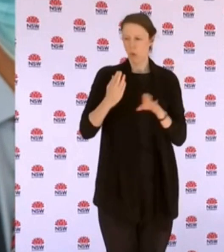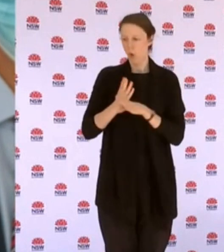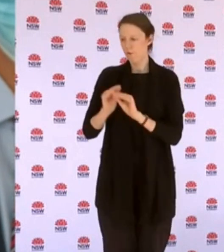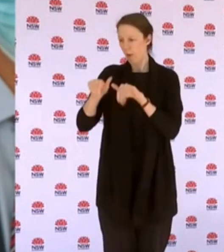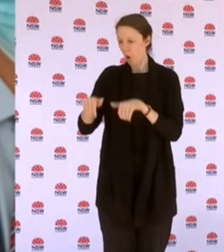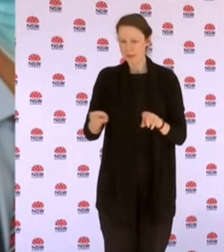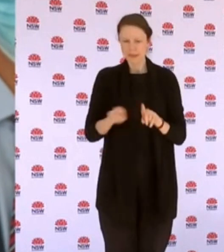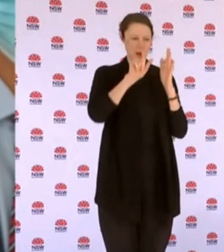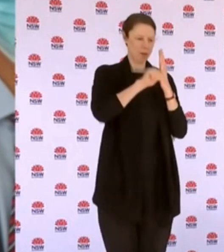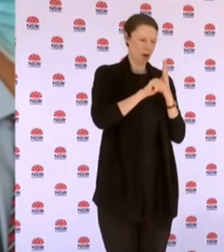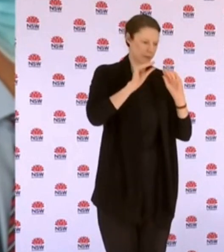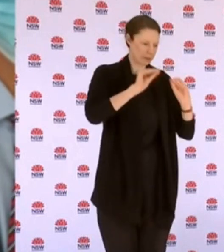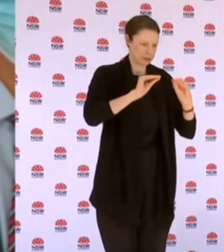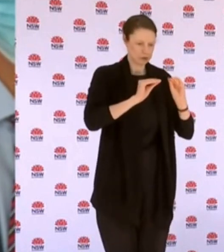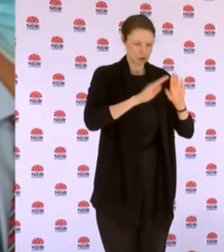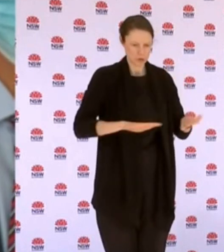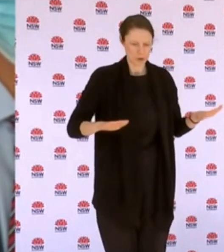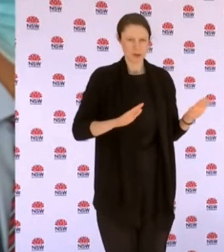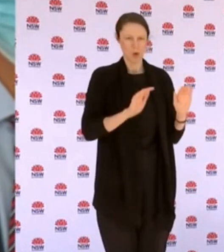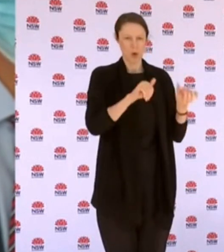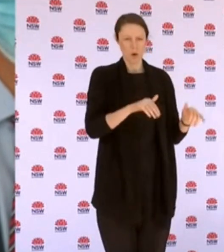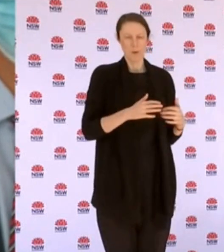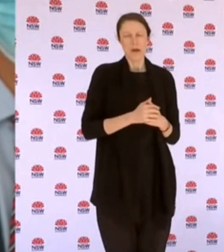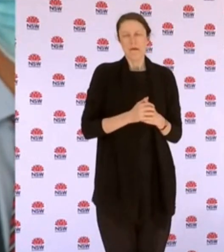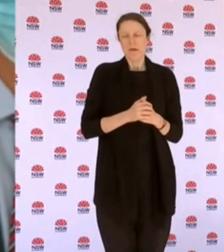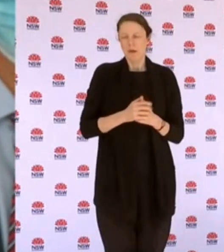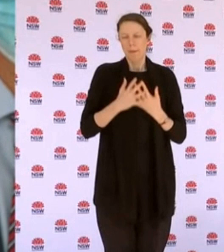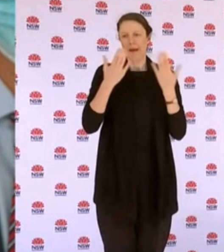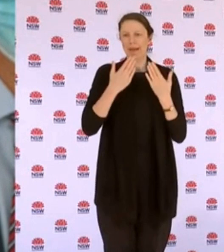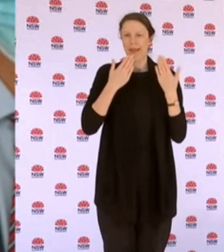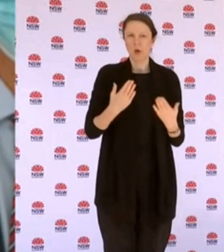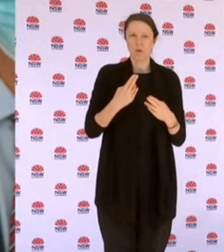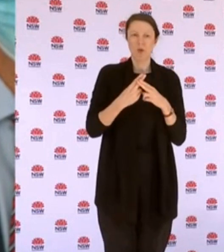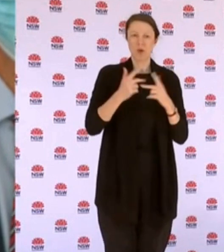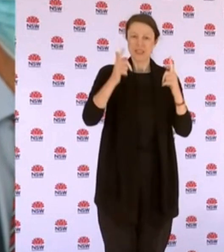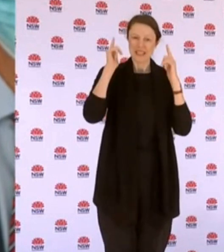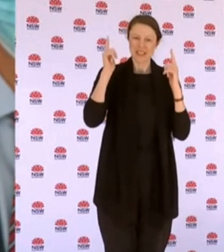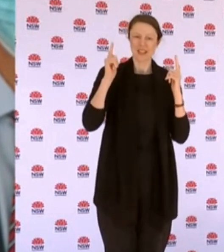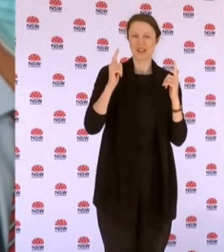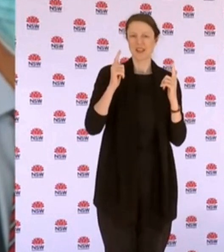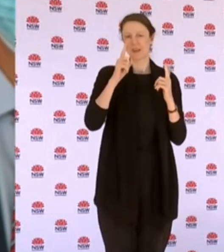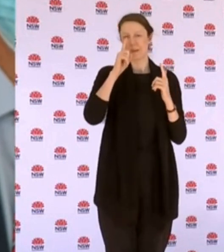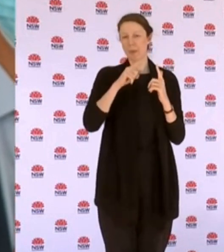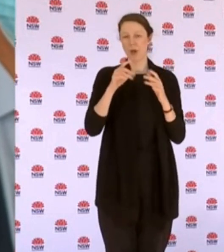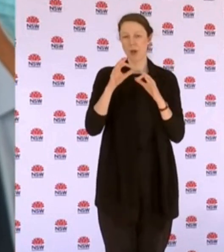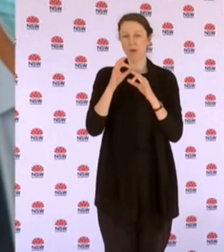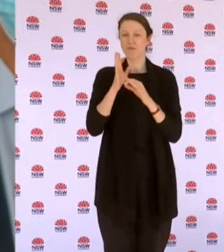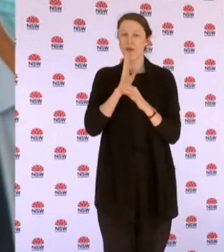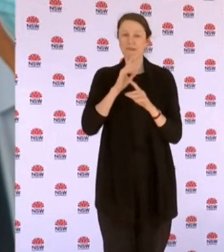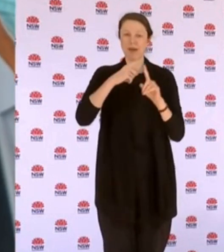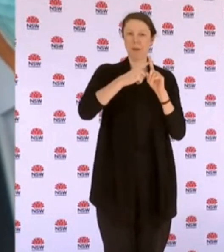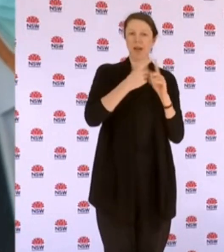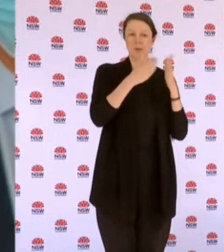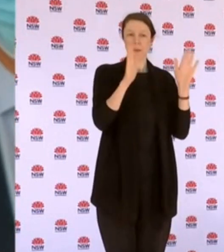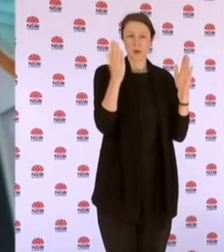it is. But I do want to thank everybody in education, in the non-government education sector as well, the independent and Catholic systems, as well as the public education